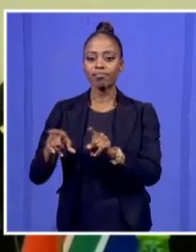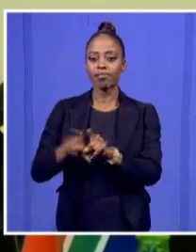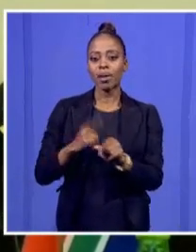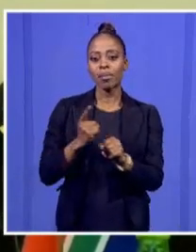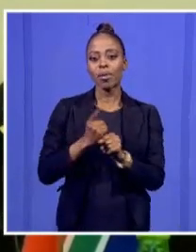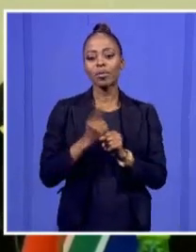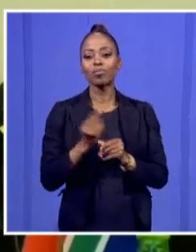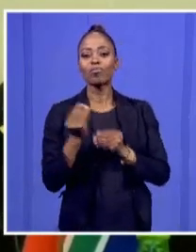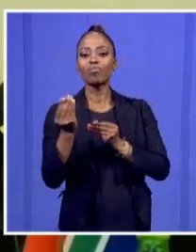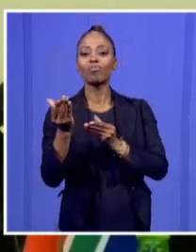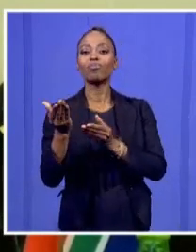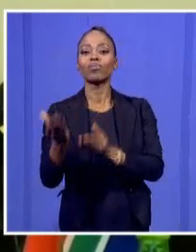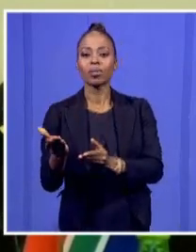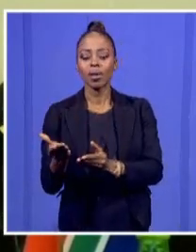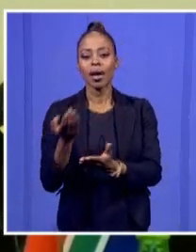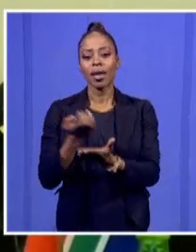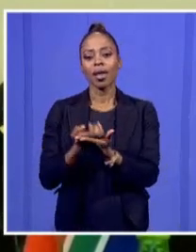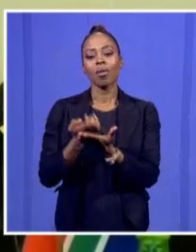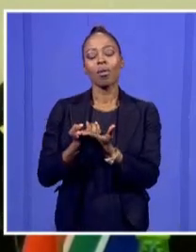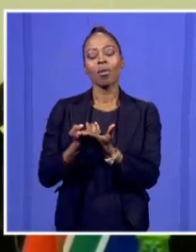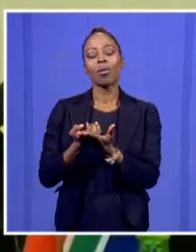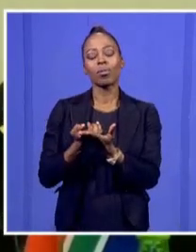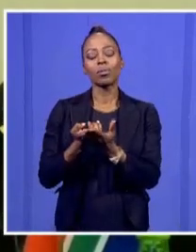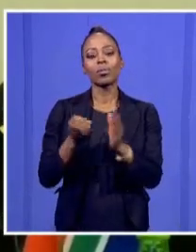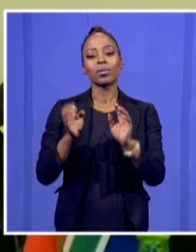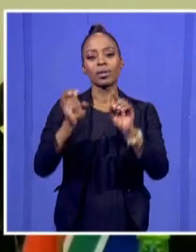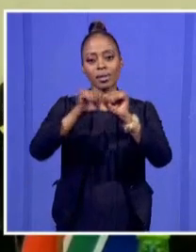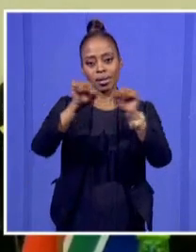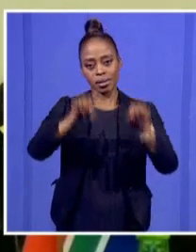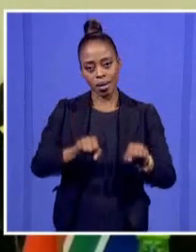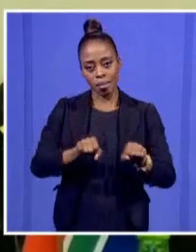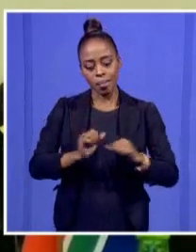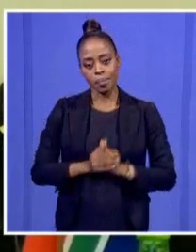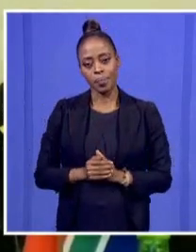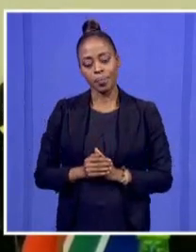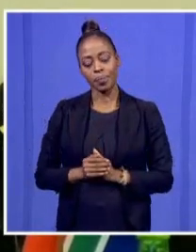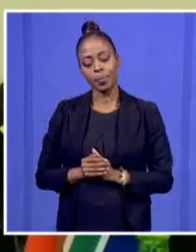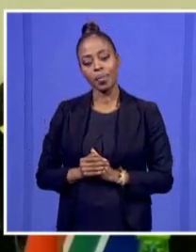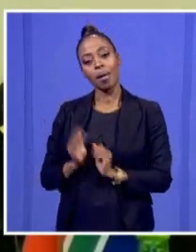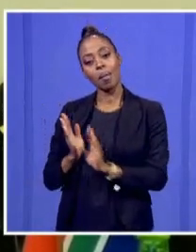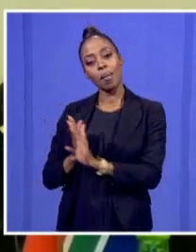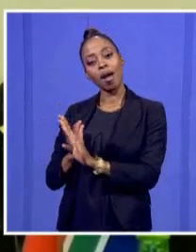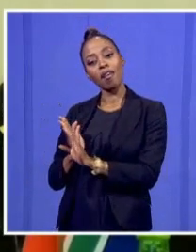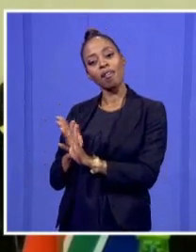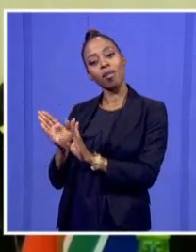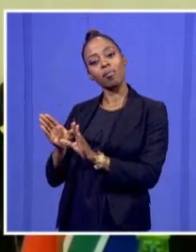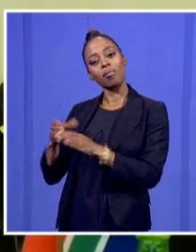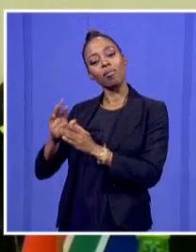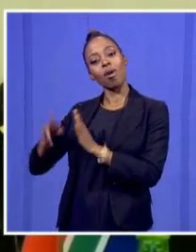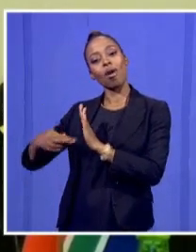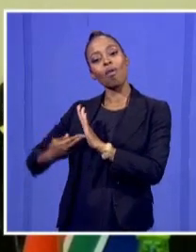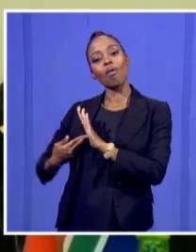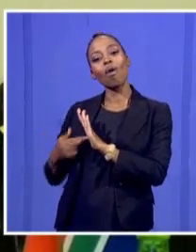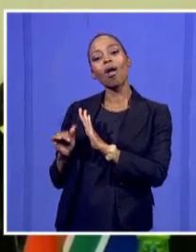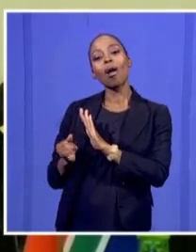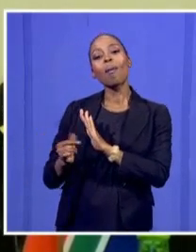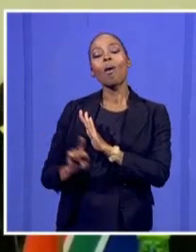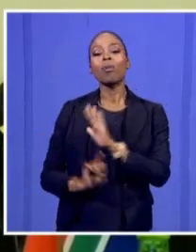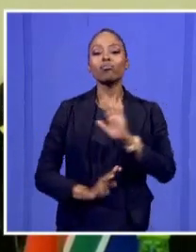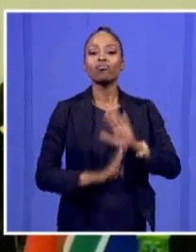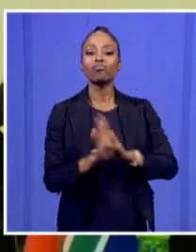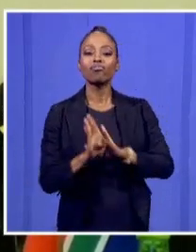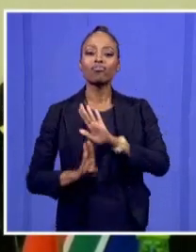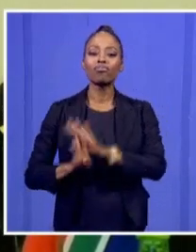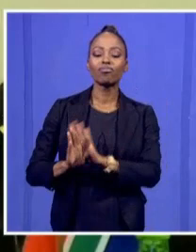a seamless ecosystem. As our partners, the private sector's role is to develop the opportunities